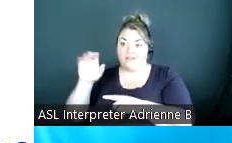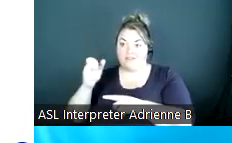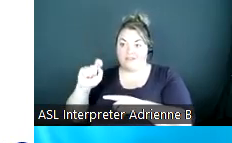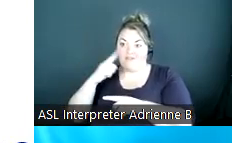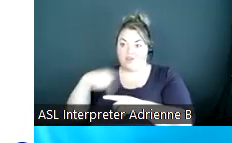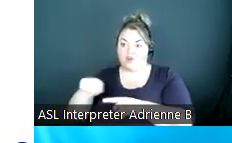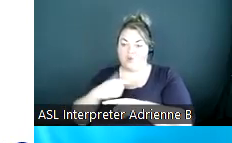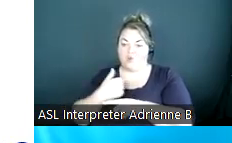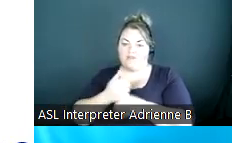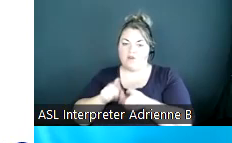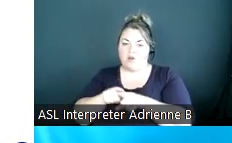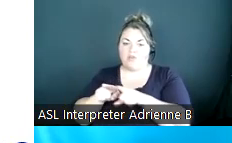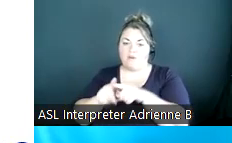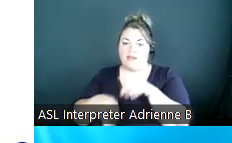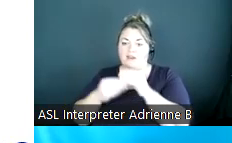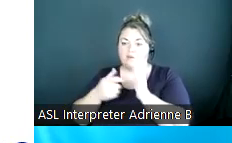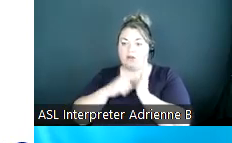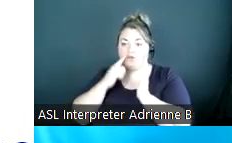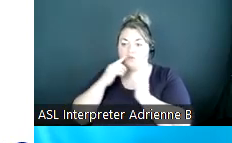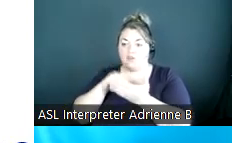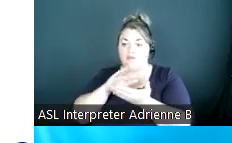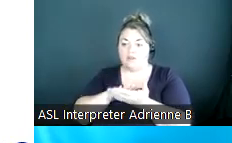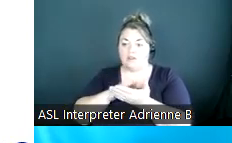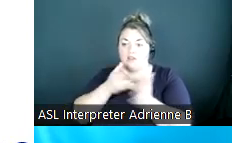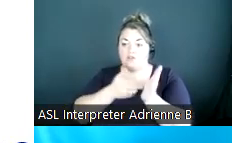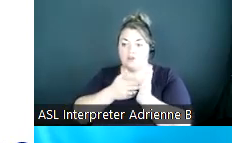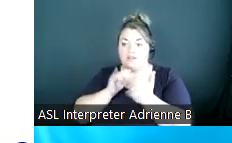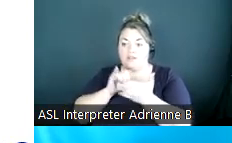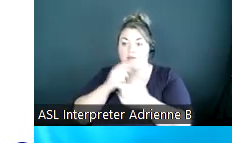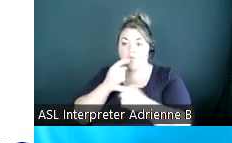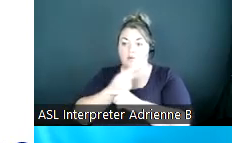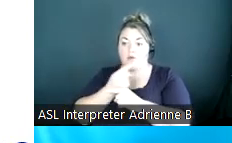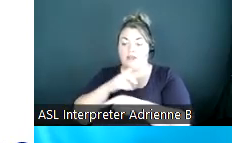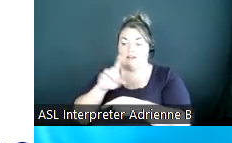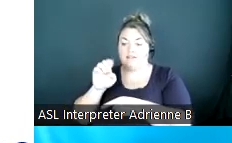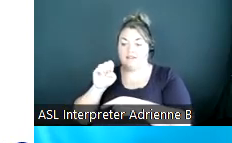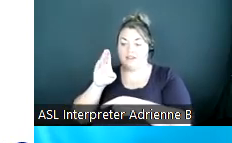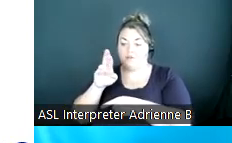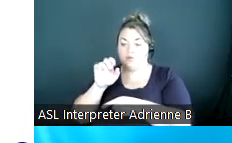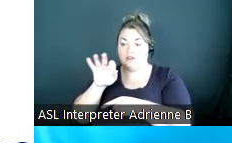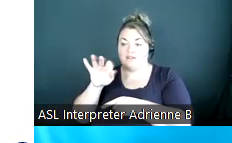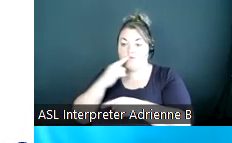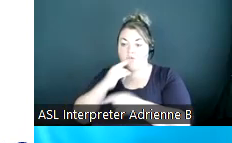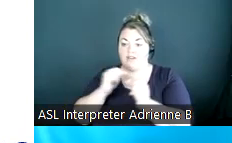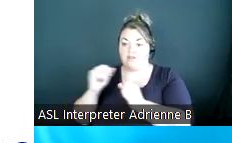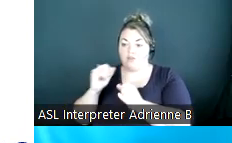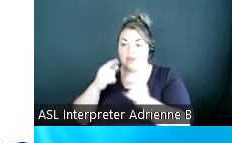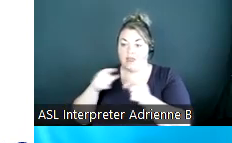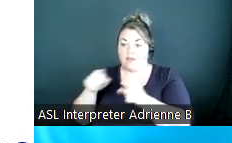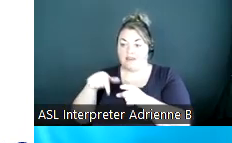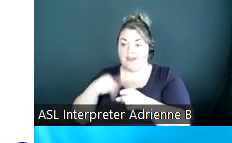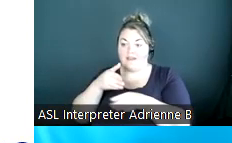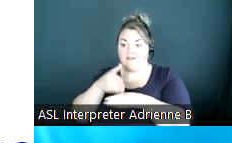requirements around documentation and ensuring that appropriate debriefing for the individuals is happening after this intervention